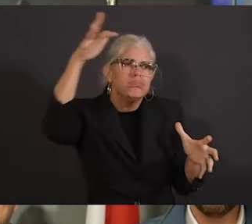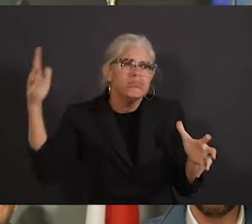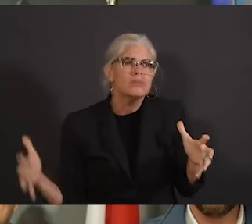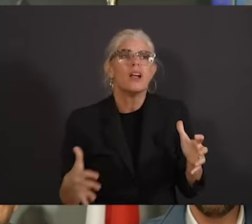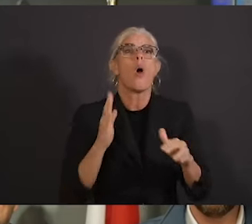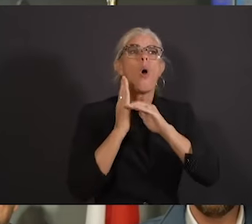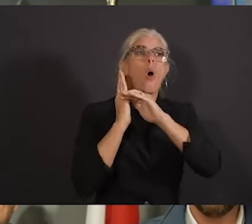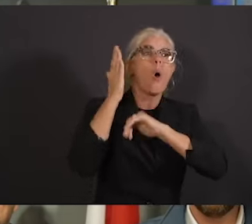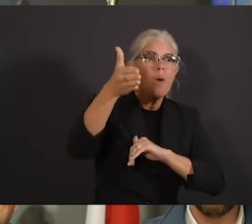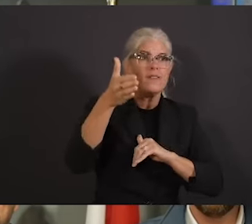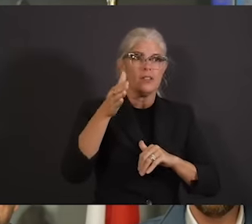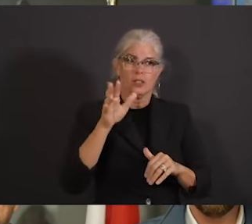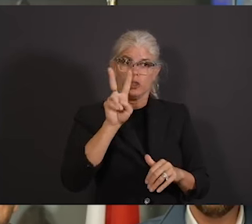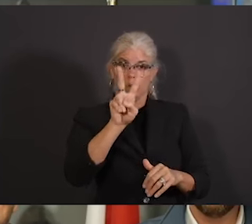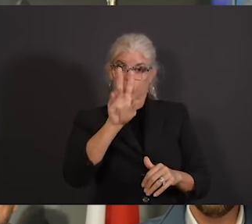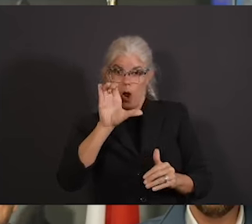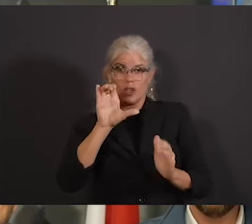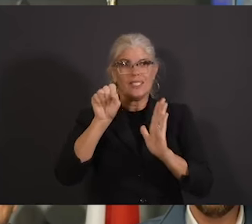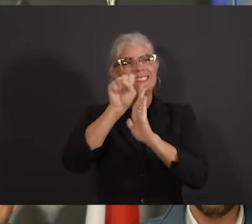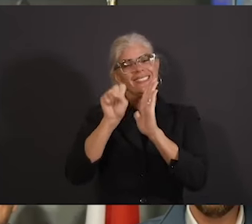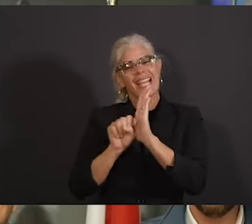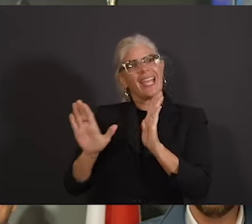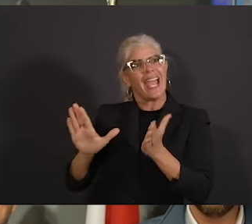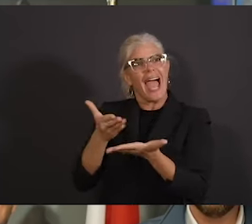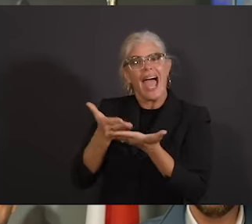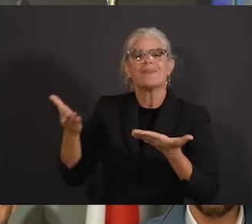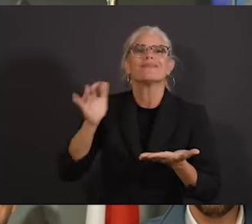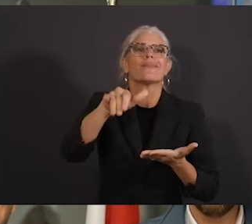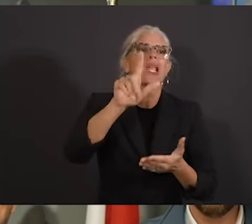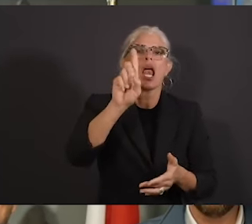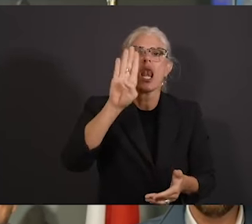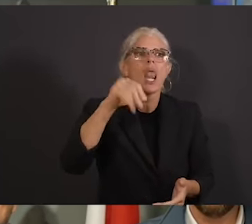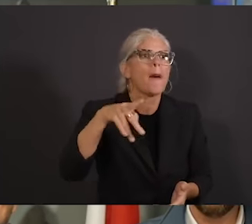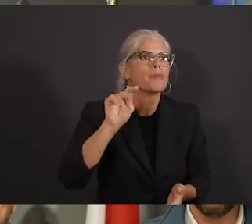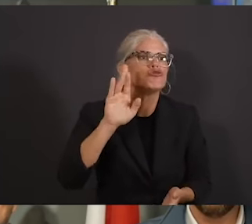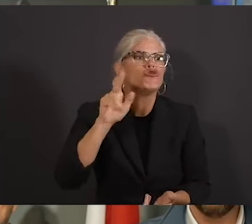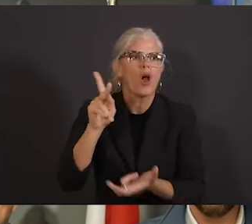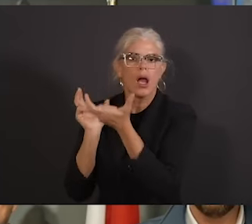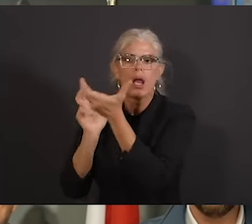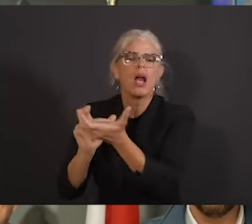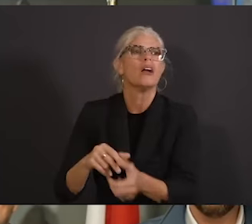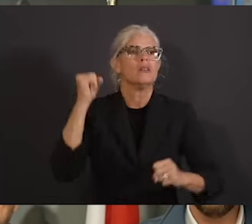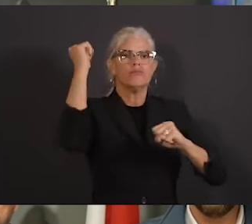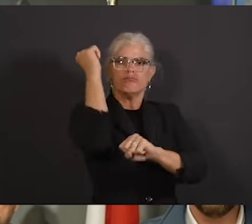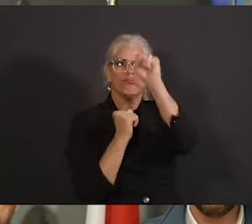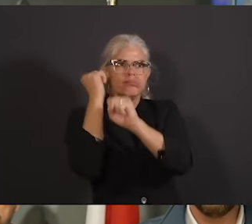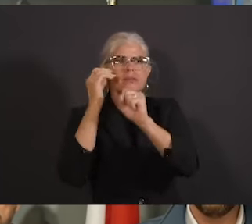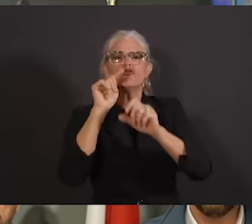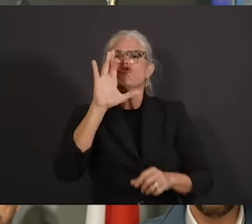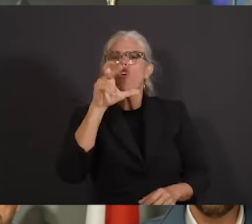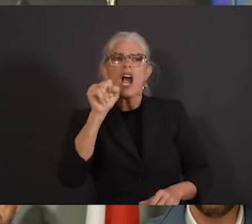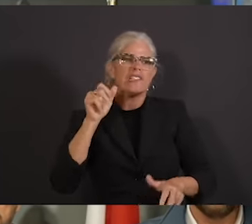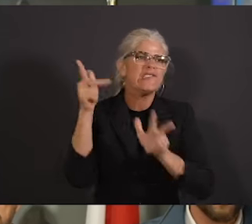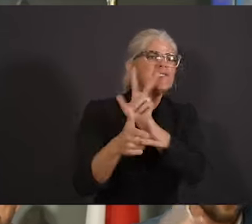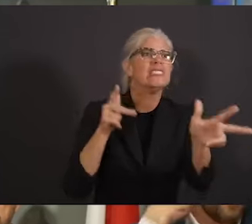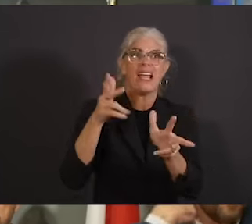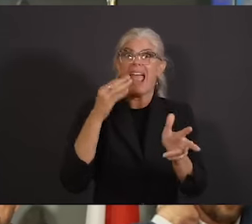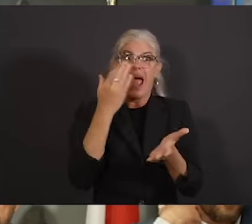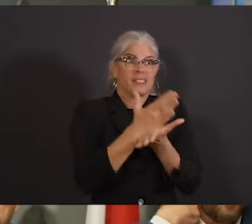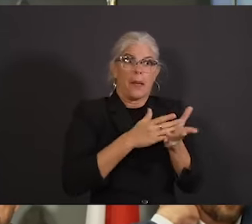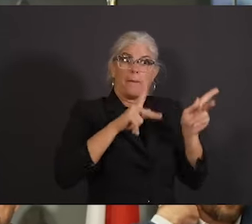state assets, dump trucks, other types of trucks and vehicles, to be able to do. But keeping it